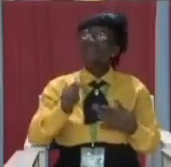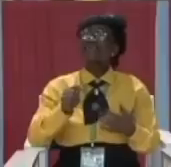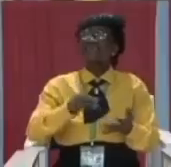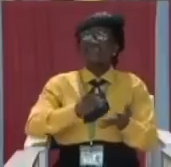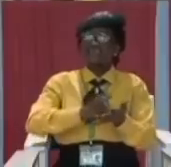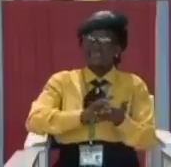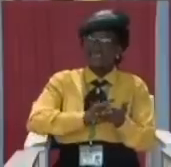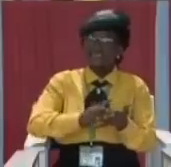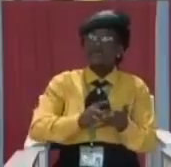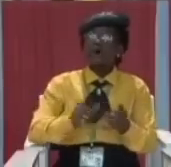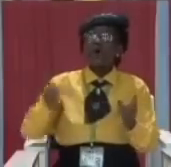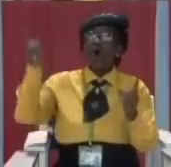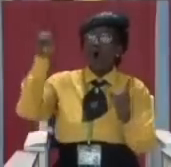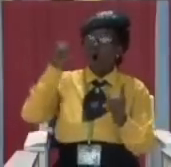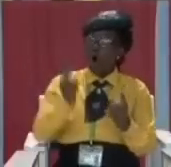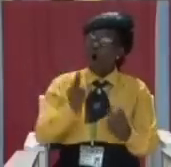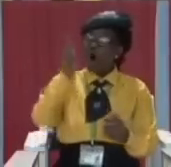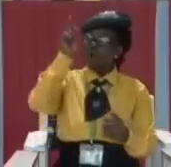It is frightening